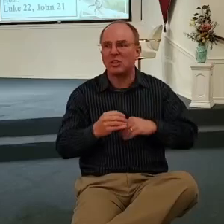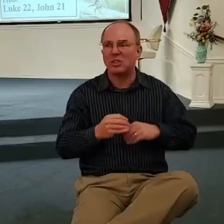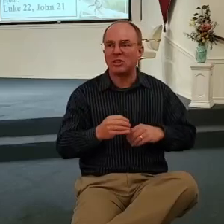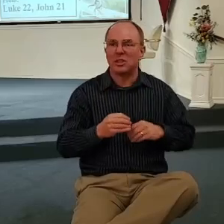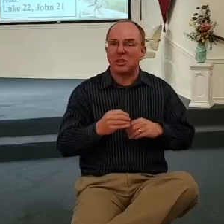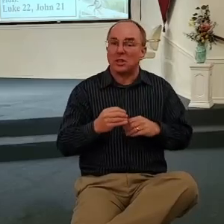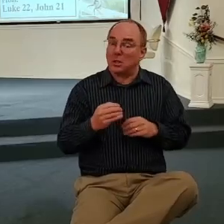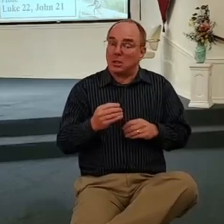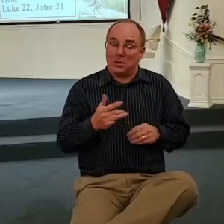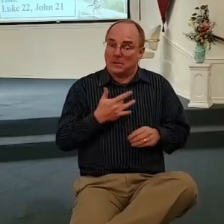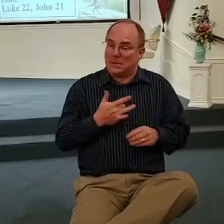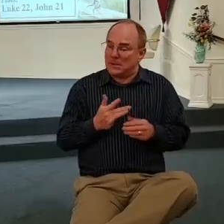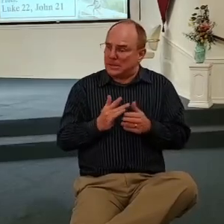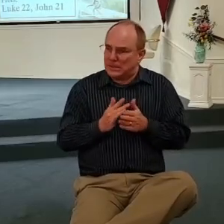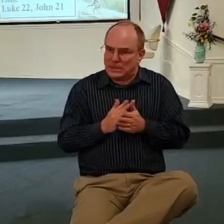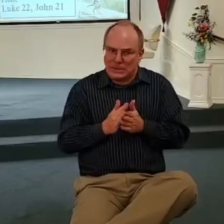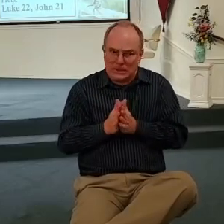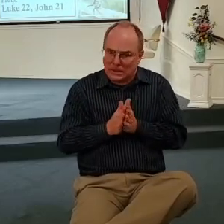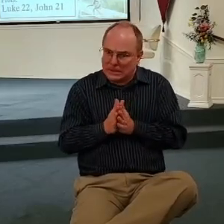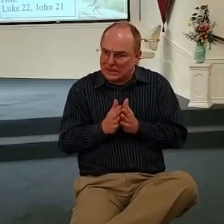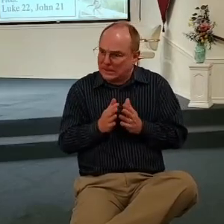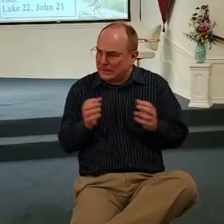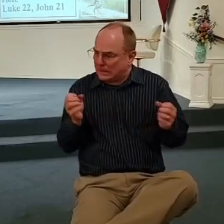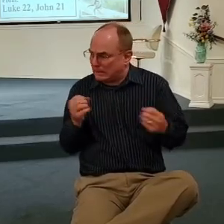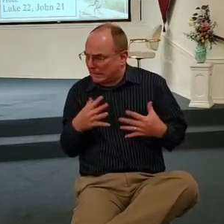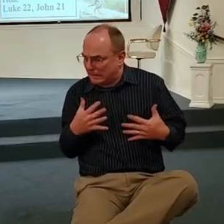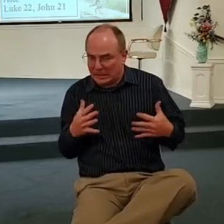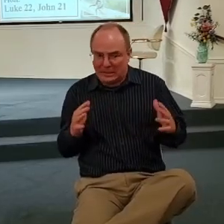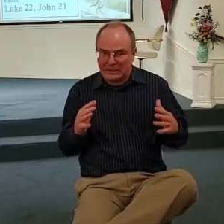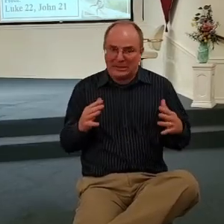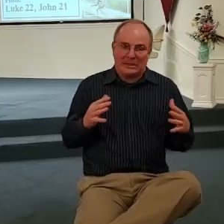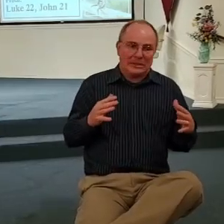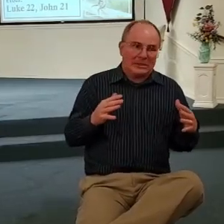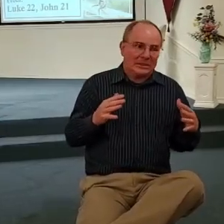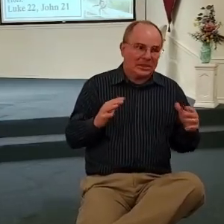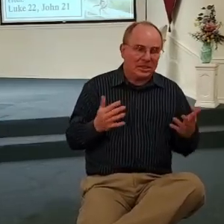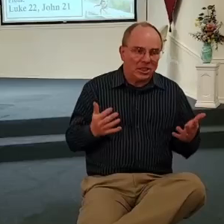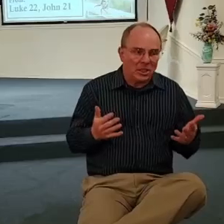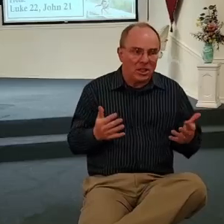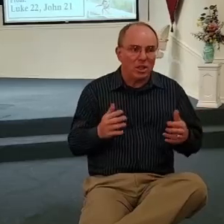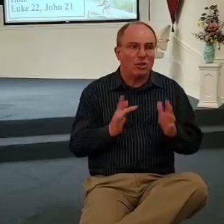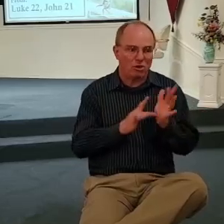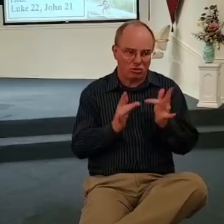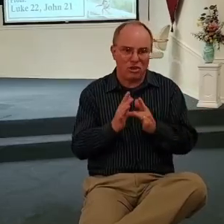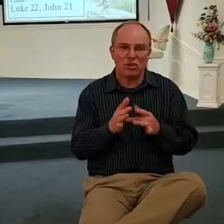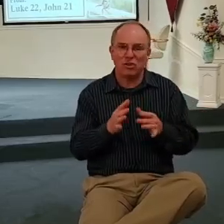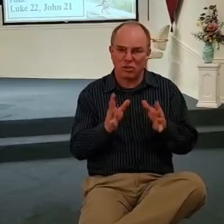high, as Jesus states, verse 15.